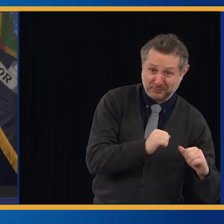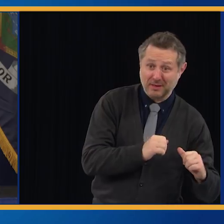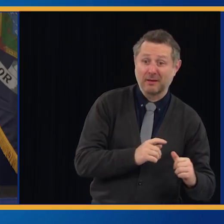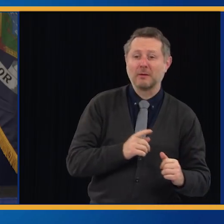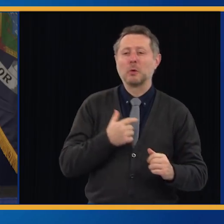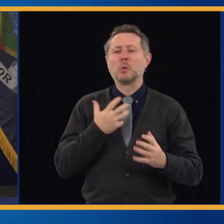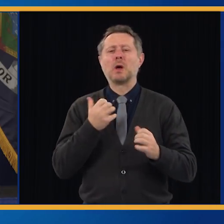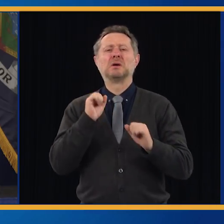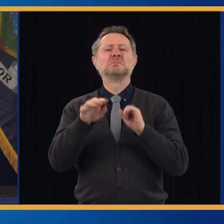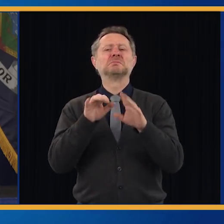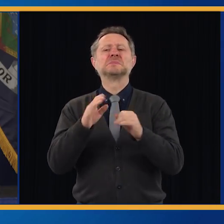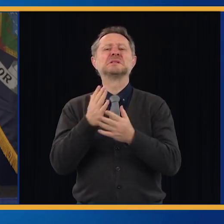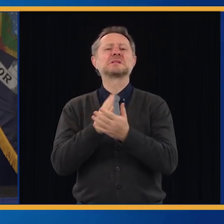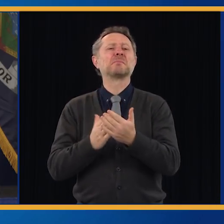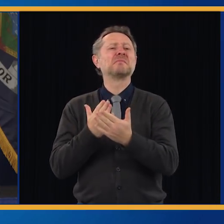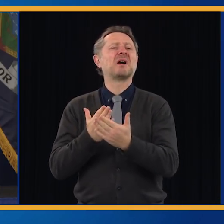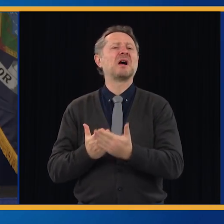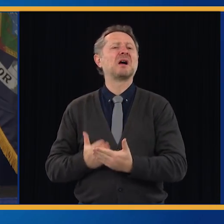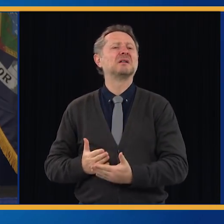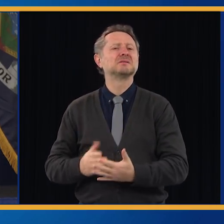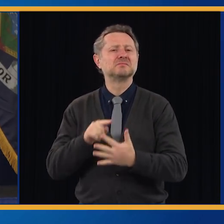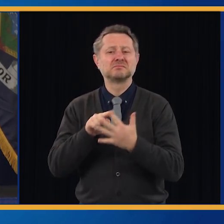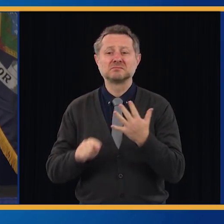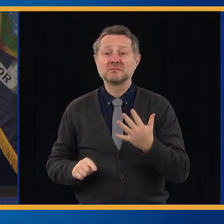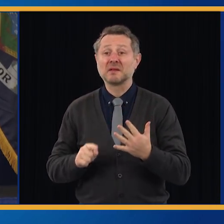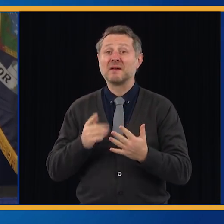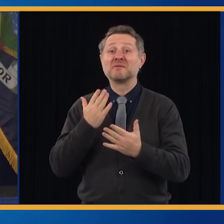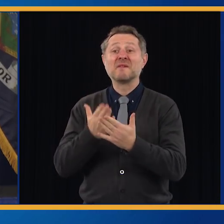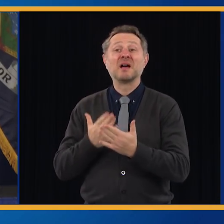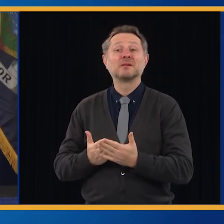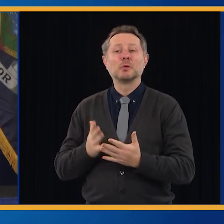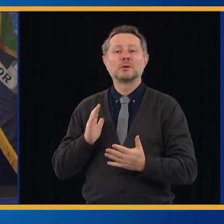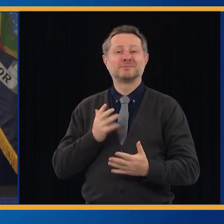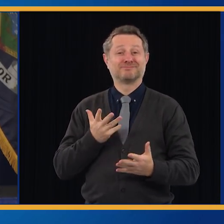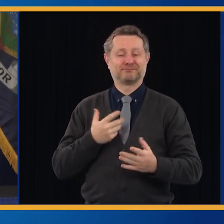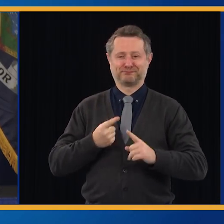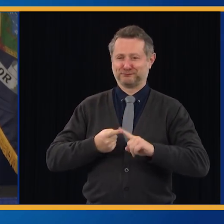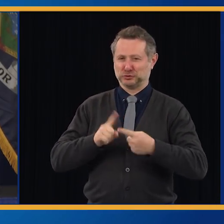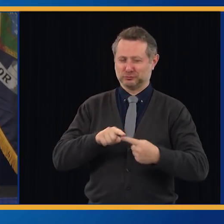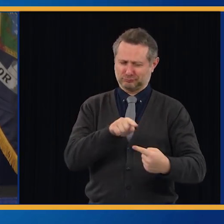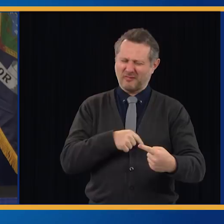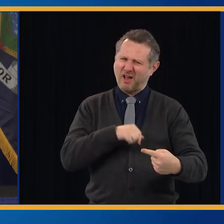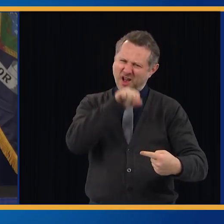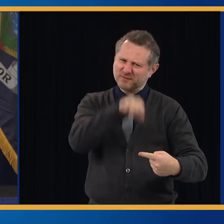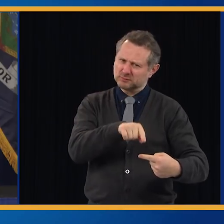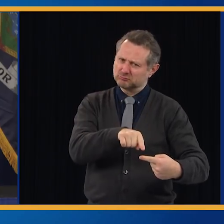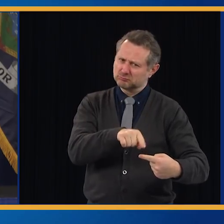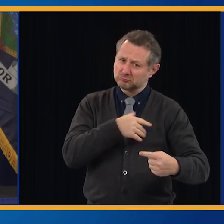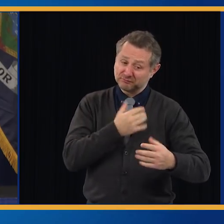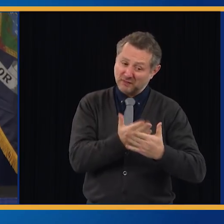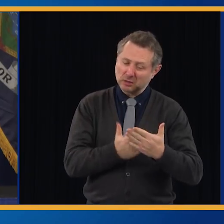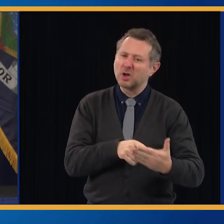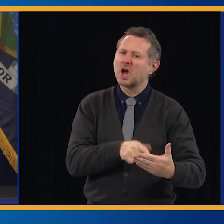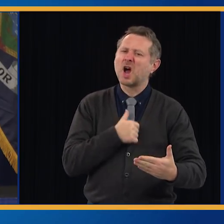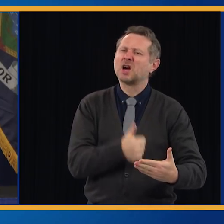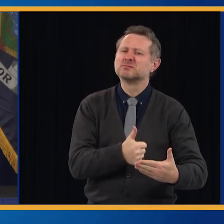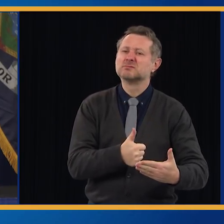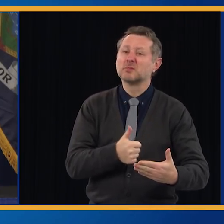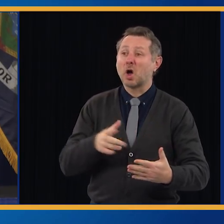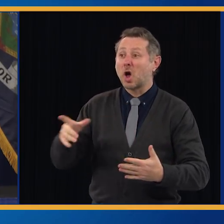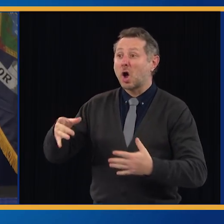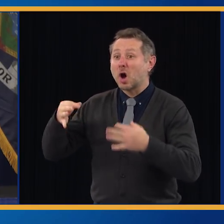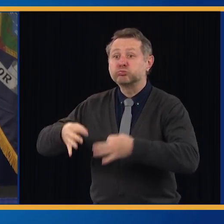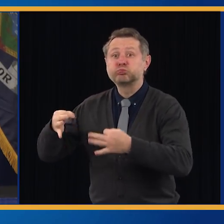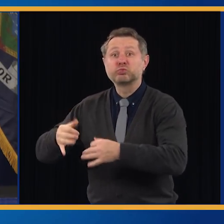today. Facts are our friend, right? People want to make decisions. They want to know the facts without spin,